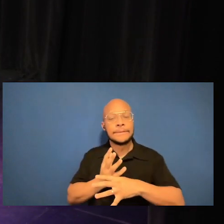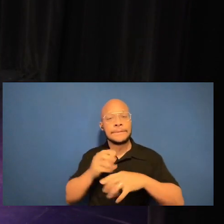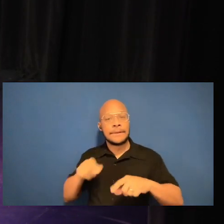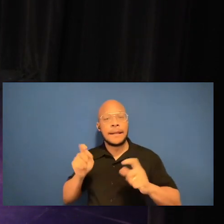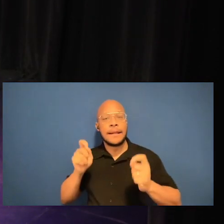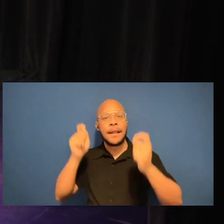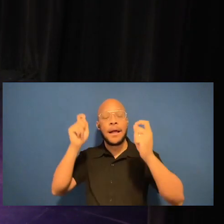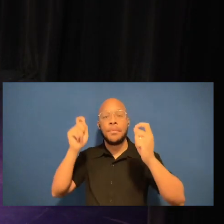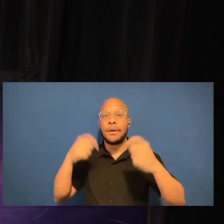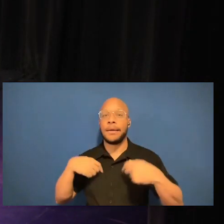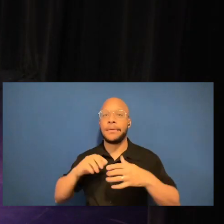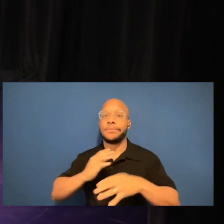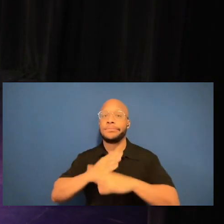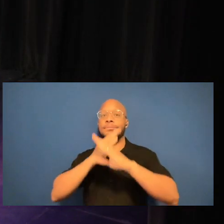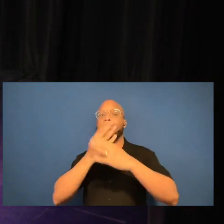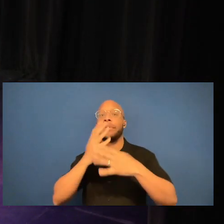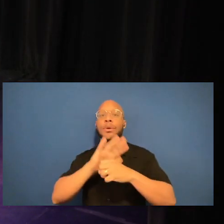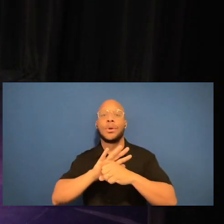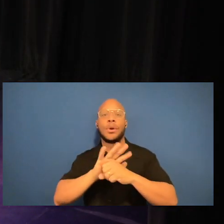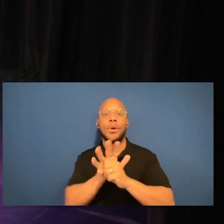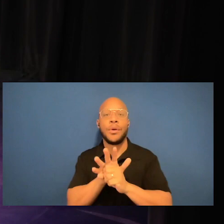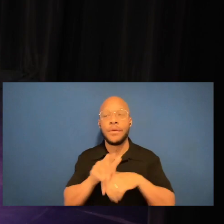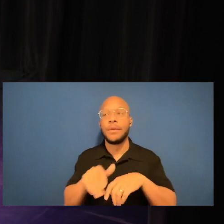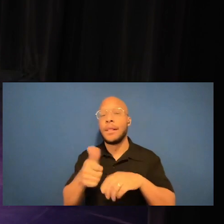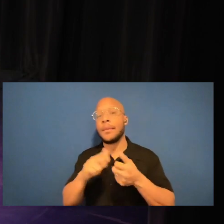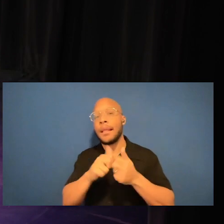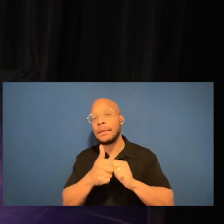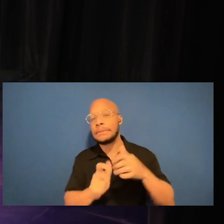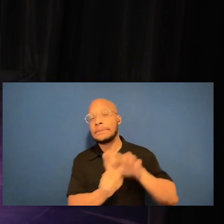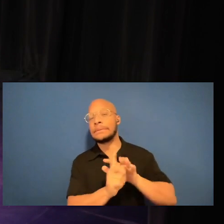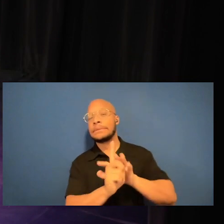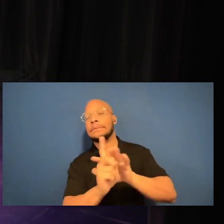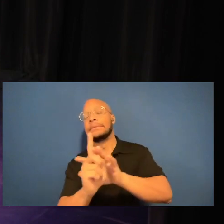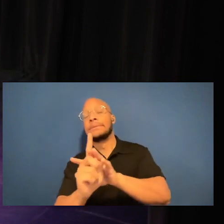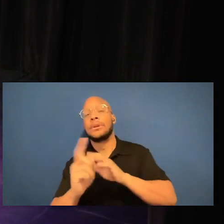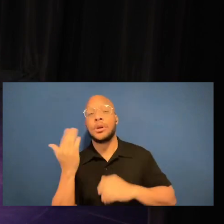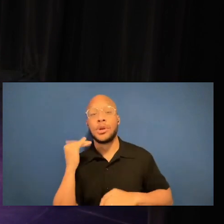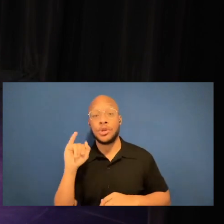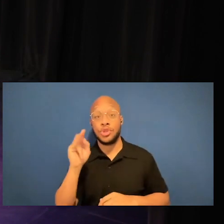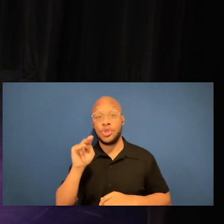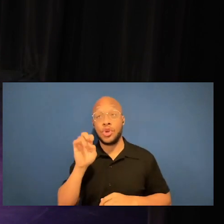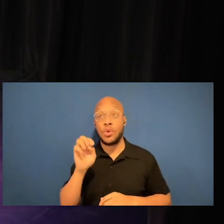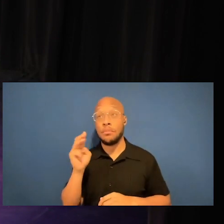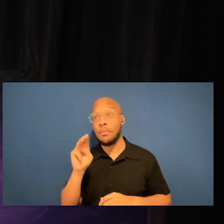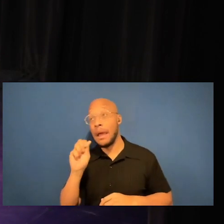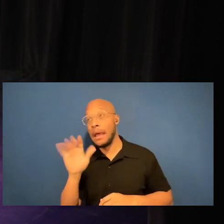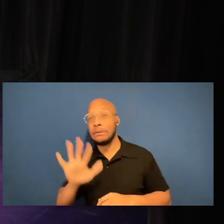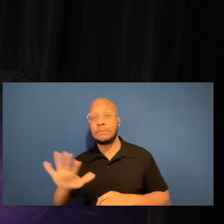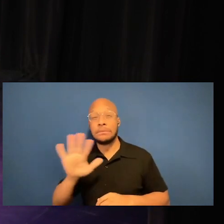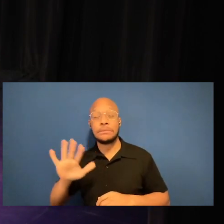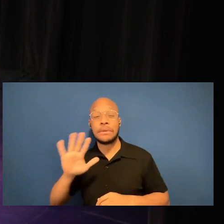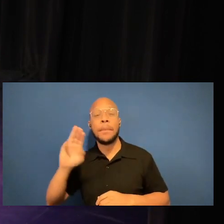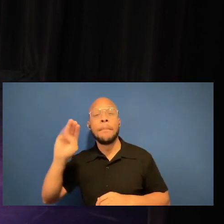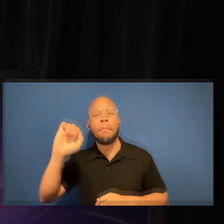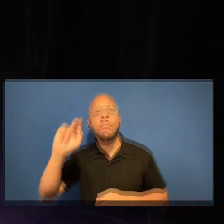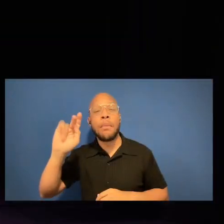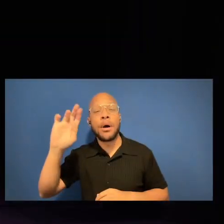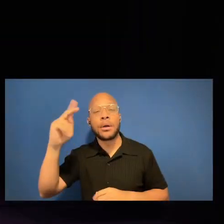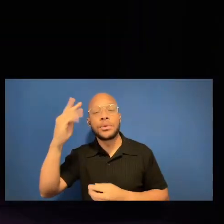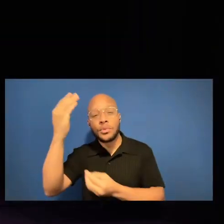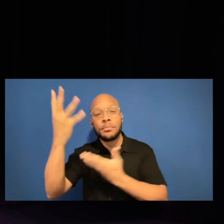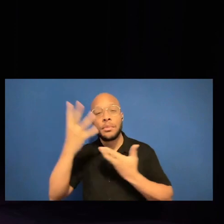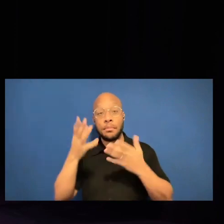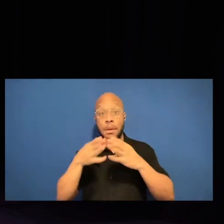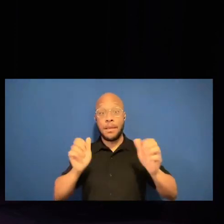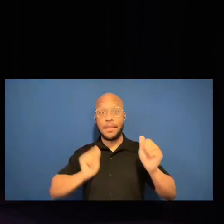May, like the festival, you know, the public theater is no longer supporting it. And we decided to go for it anyway, and here we are.